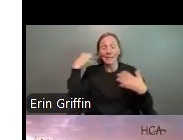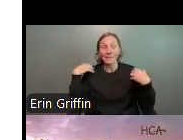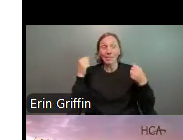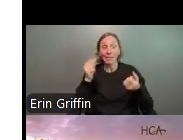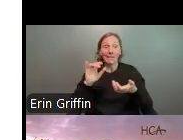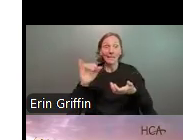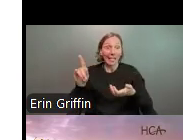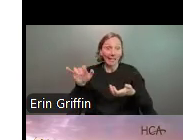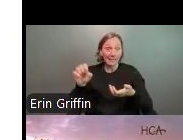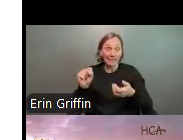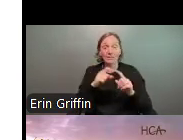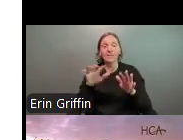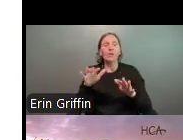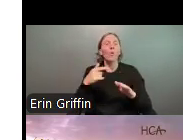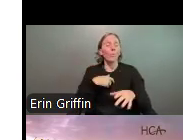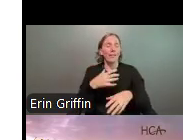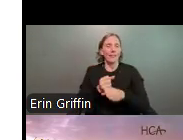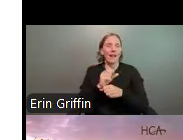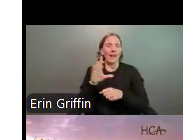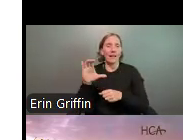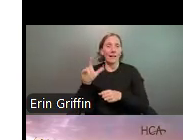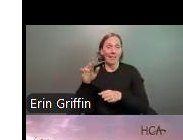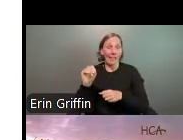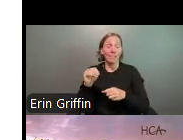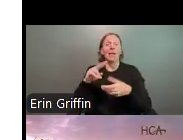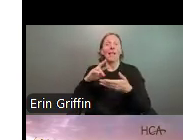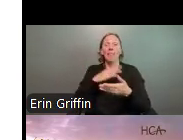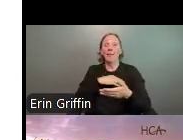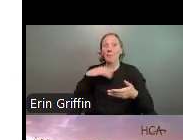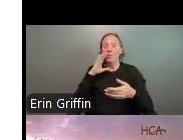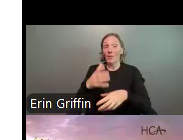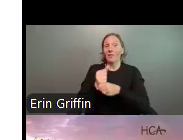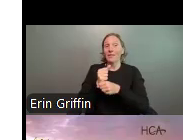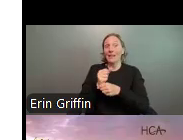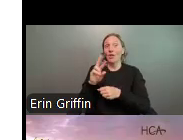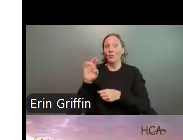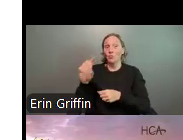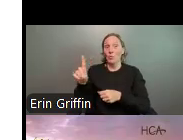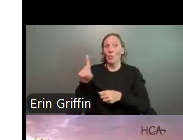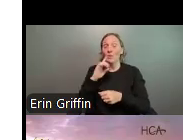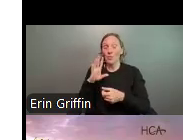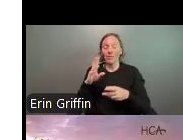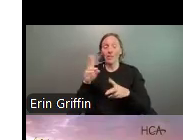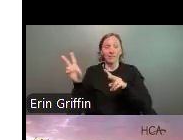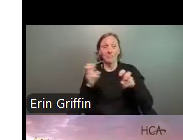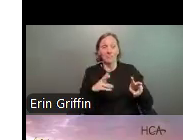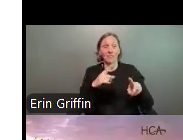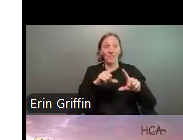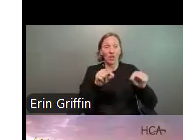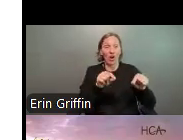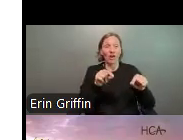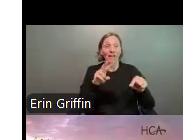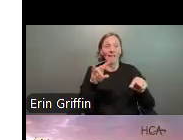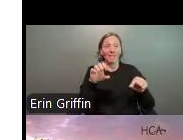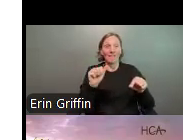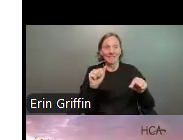claim, the member gets a reward that's loaded onto a bright green Visa card that comes to them in the mail that they can use at